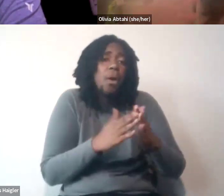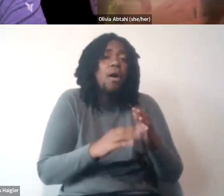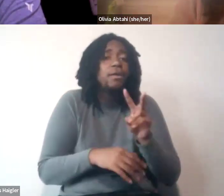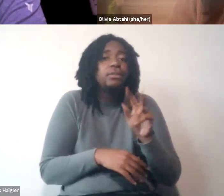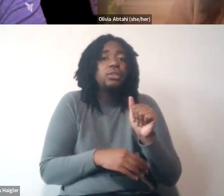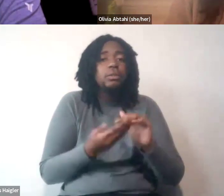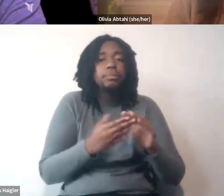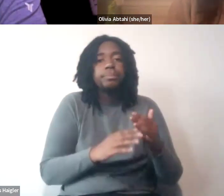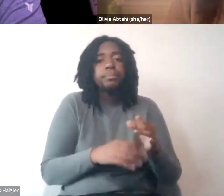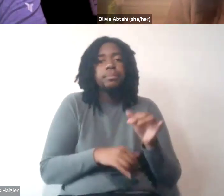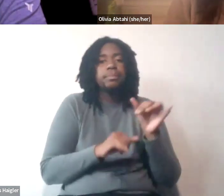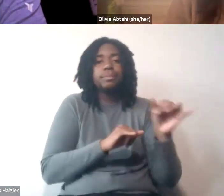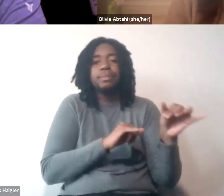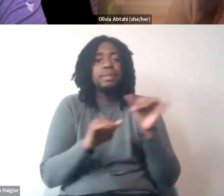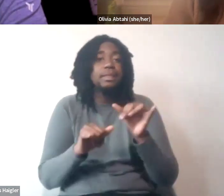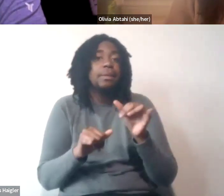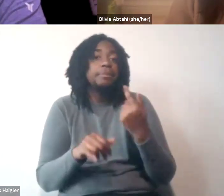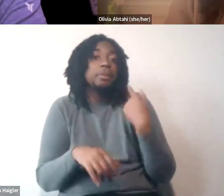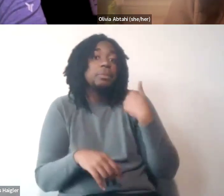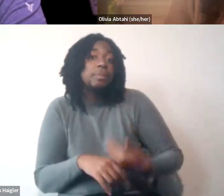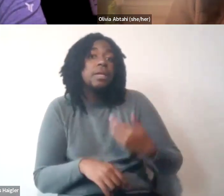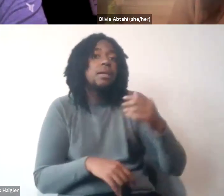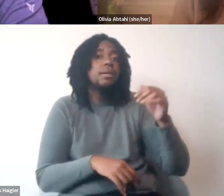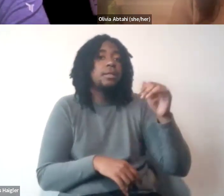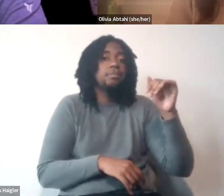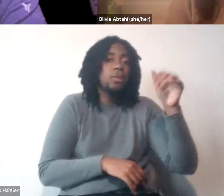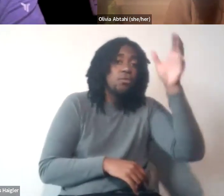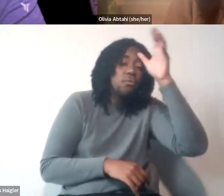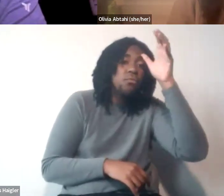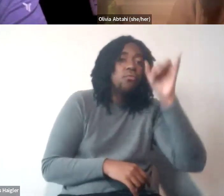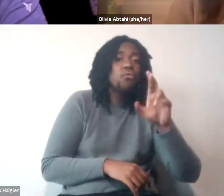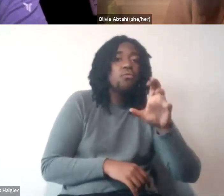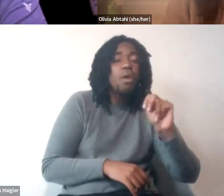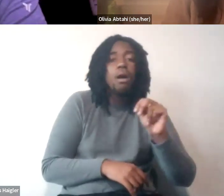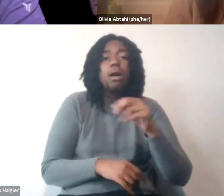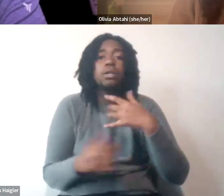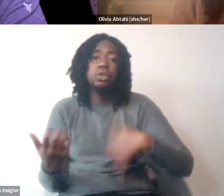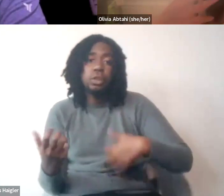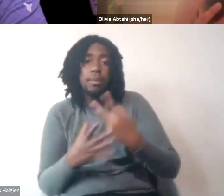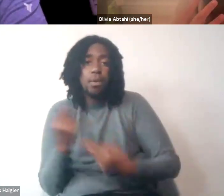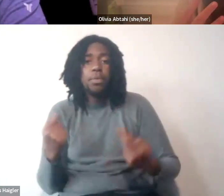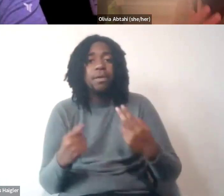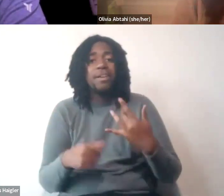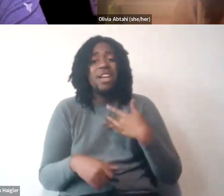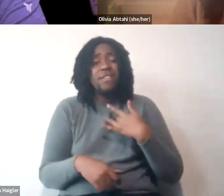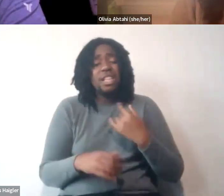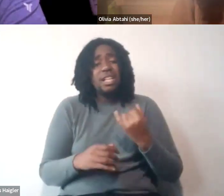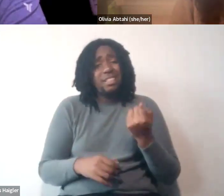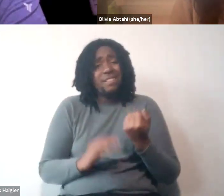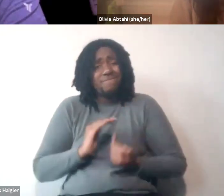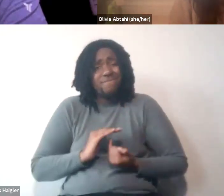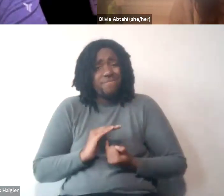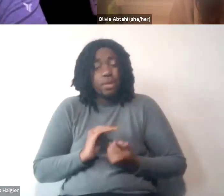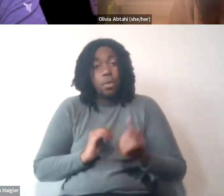Argentinians, like me, they are feeling a little isolated. While Bianca embraces her heritage,